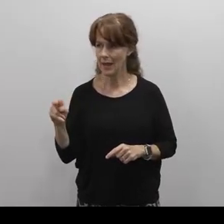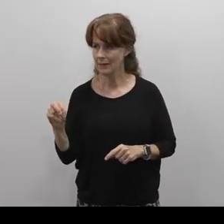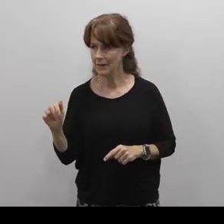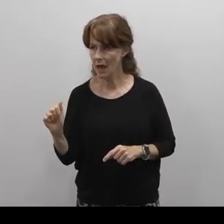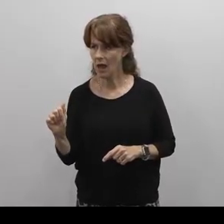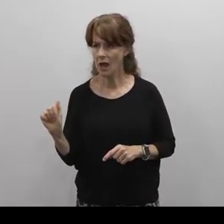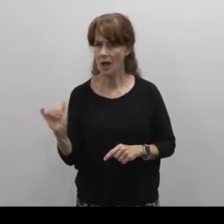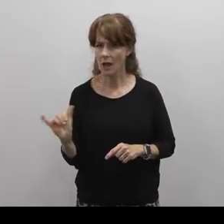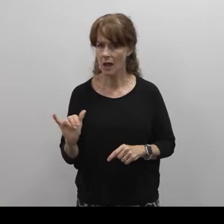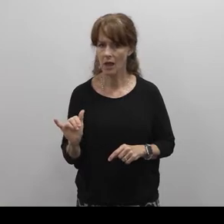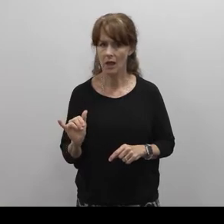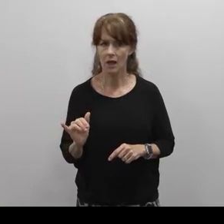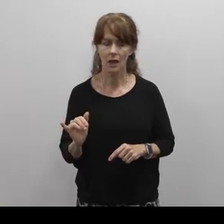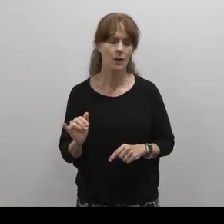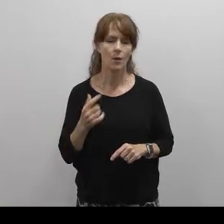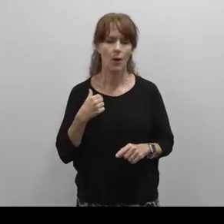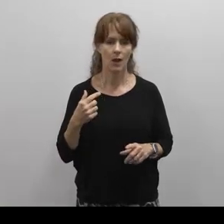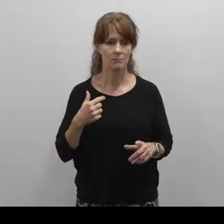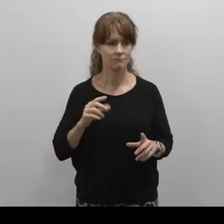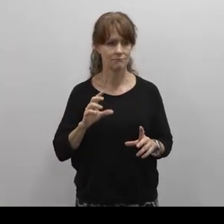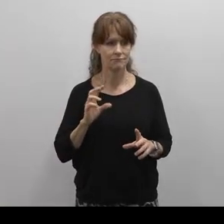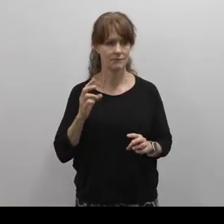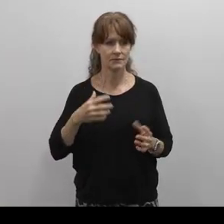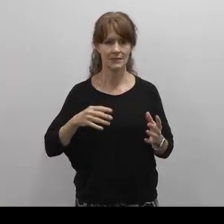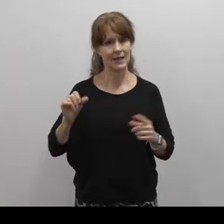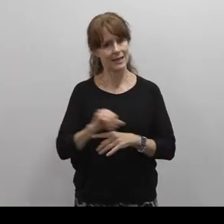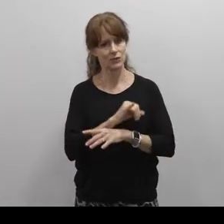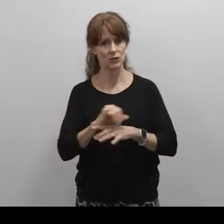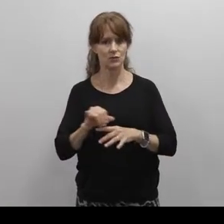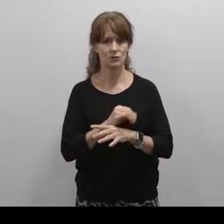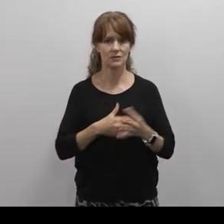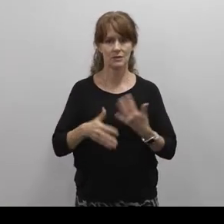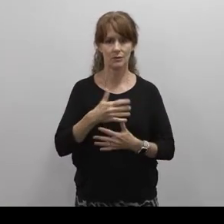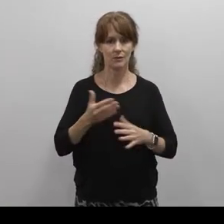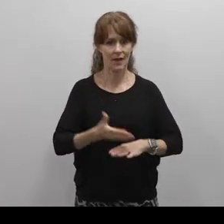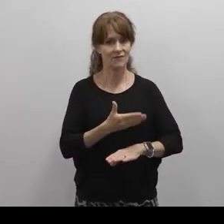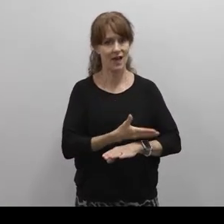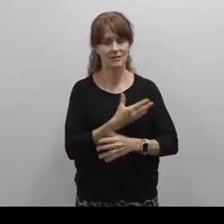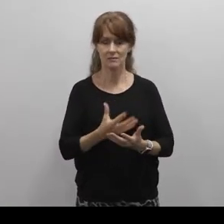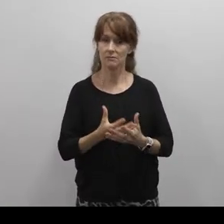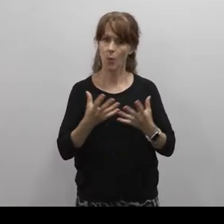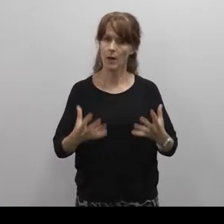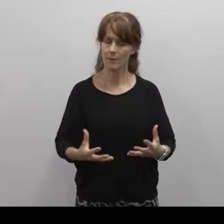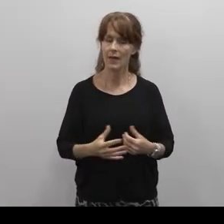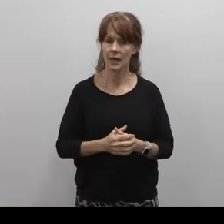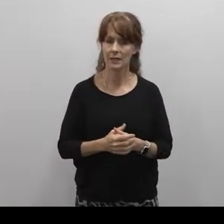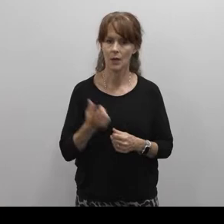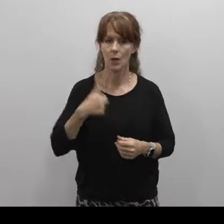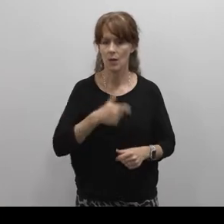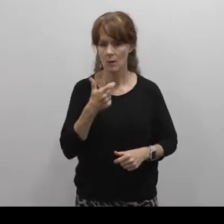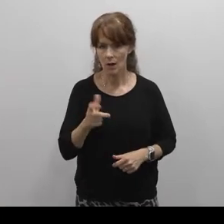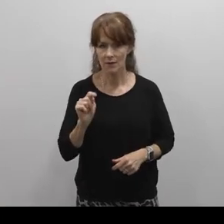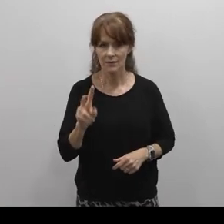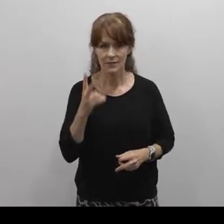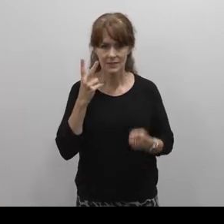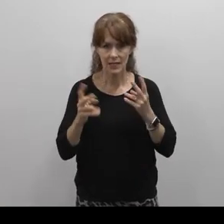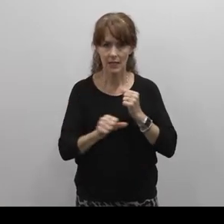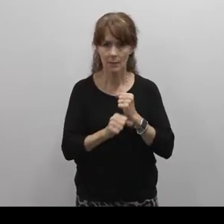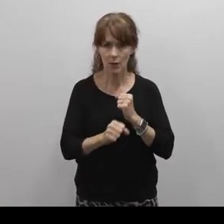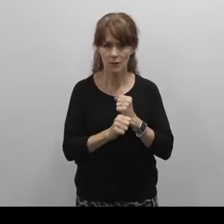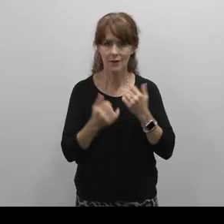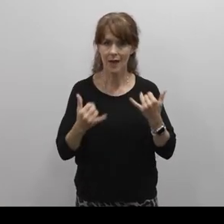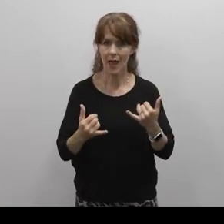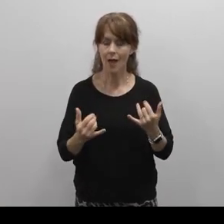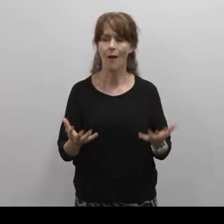well, just in terms of where society is, where the industries are, and they've advanced quite a bit, right? You know, those of us who watch TV see a lot of commercials out